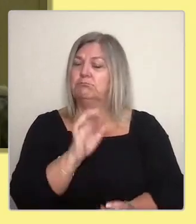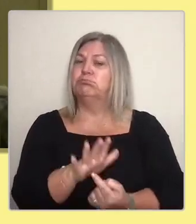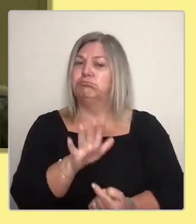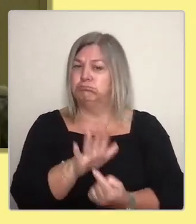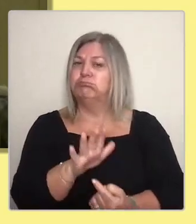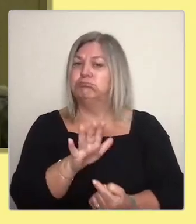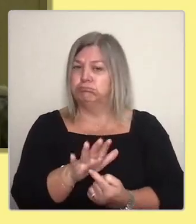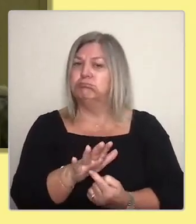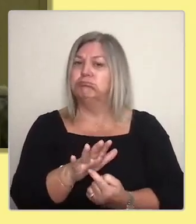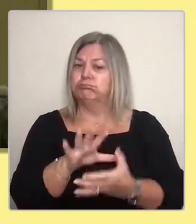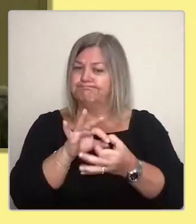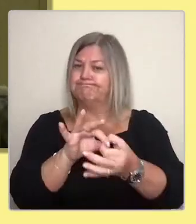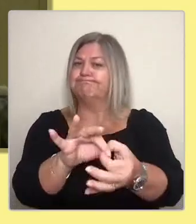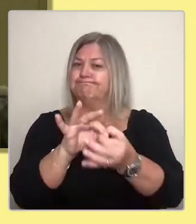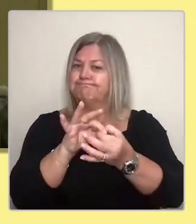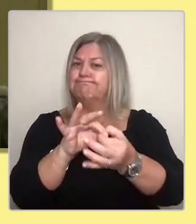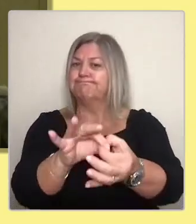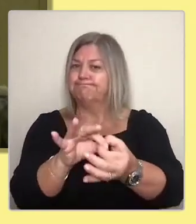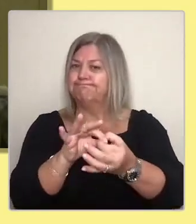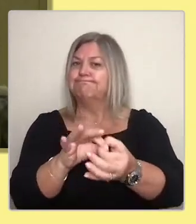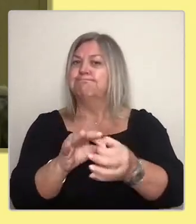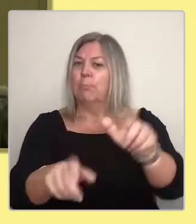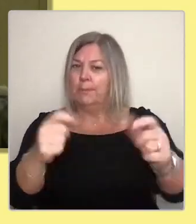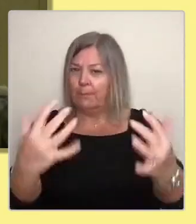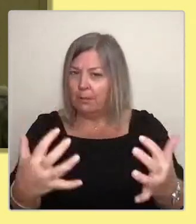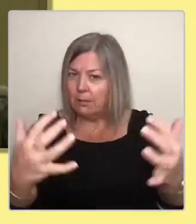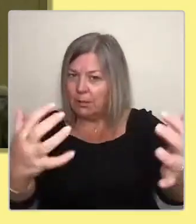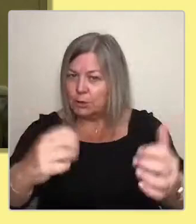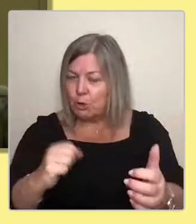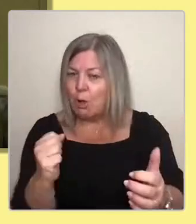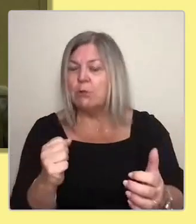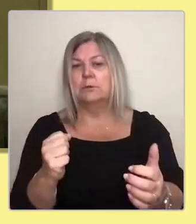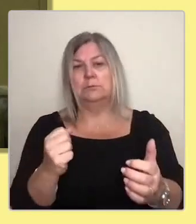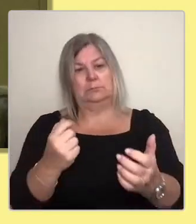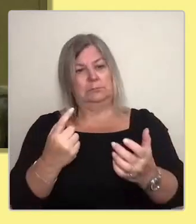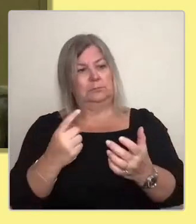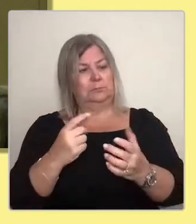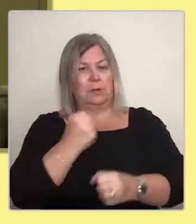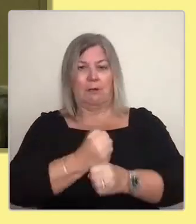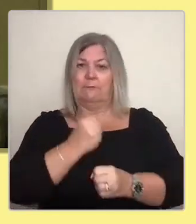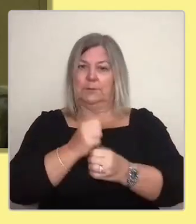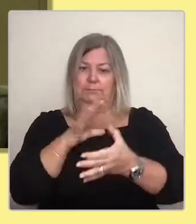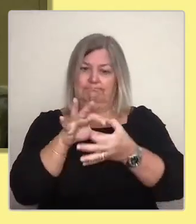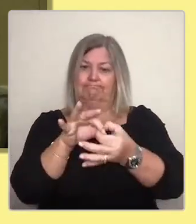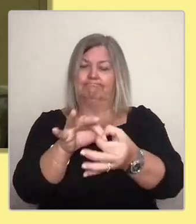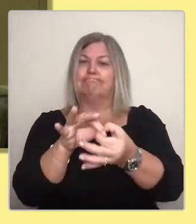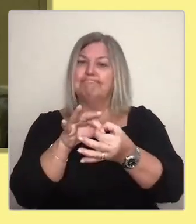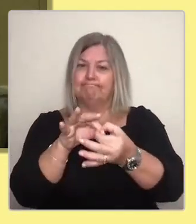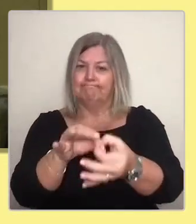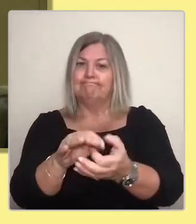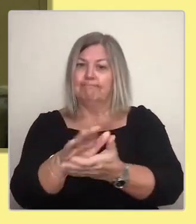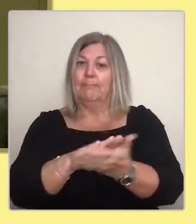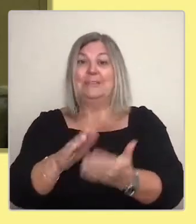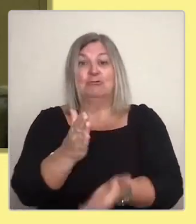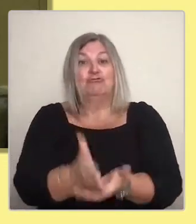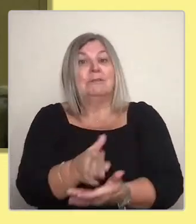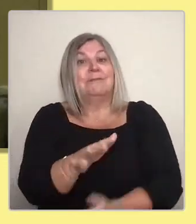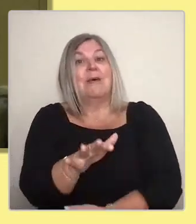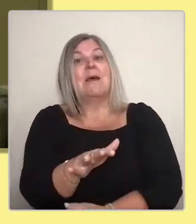building that trust and the trust in the government, that is how people have confidence to move on with us towards